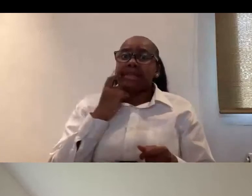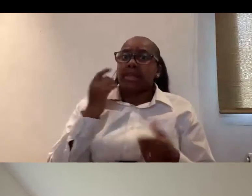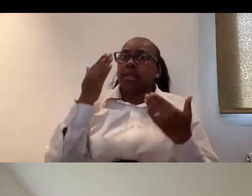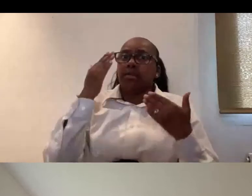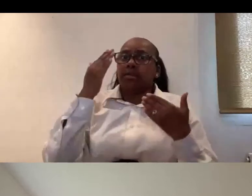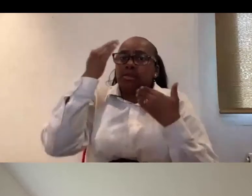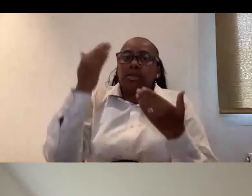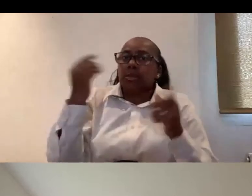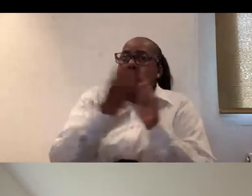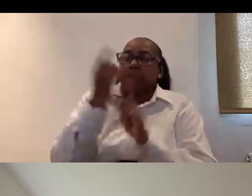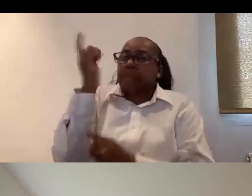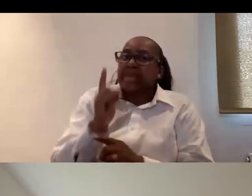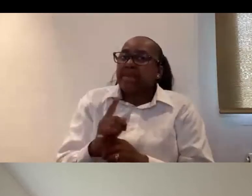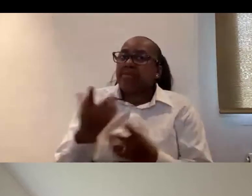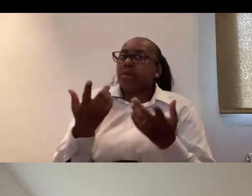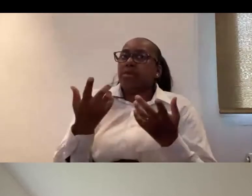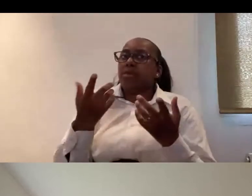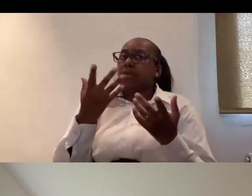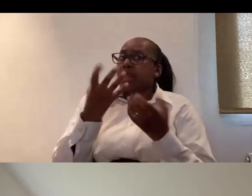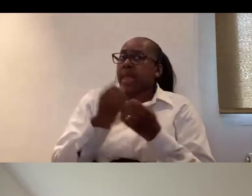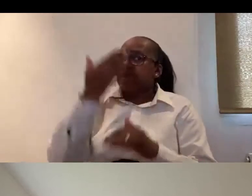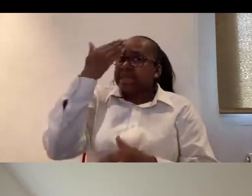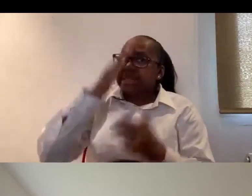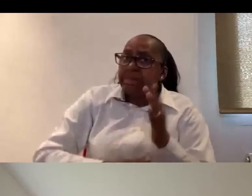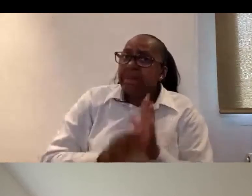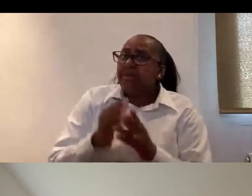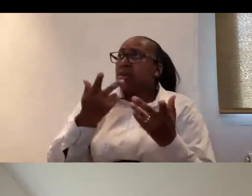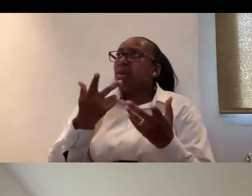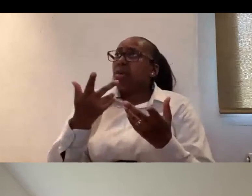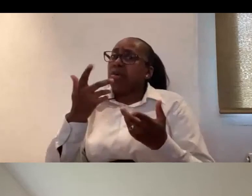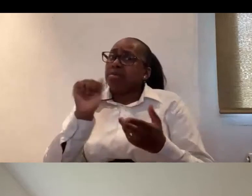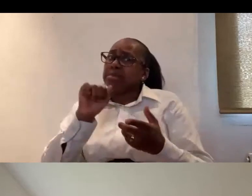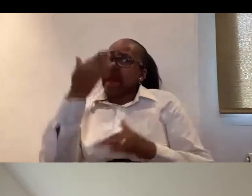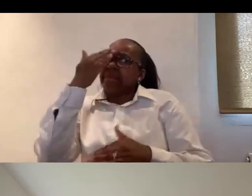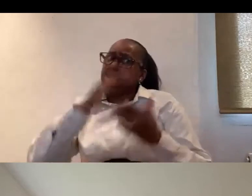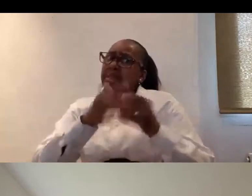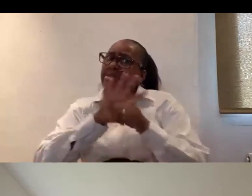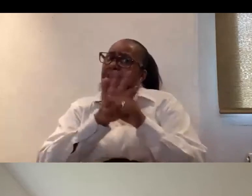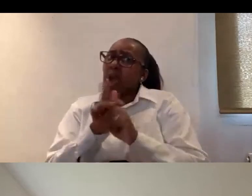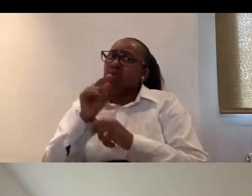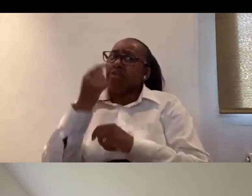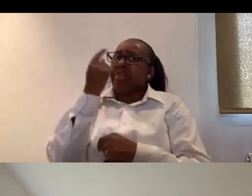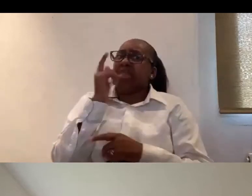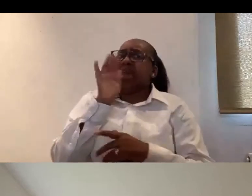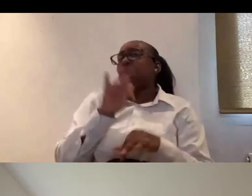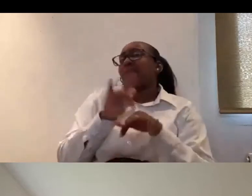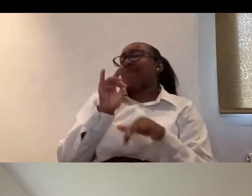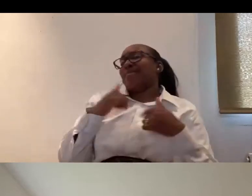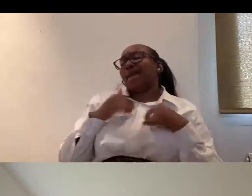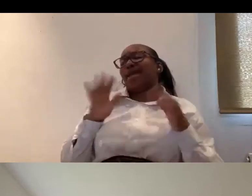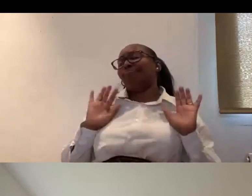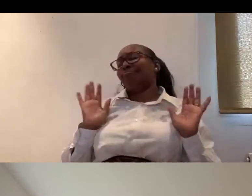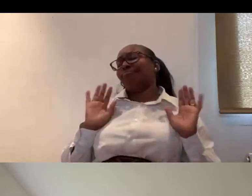meet people who have experienced it or are experiencing it, to just think it's something that won't affect you but